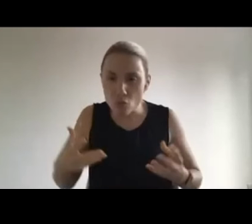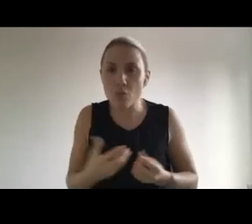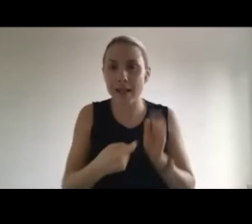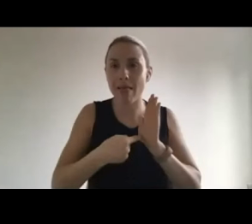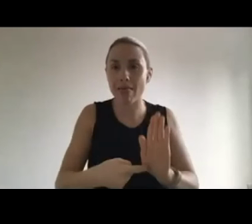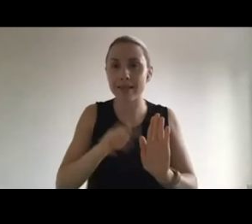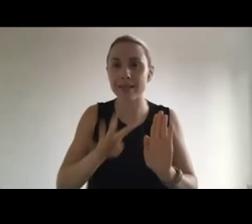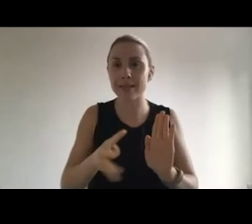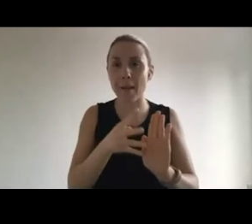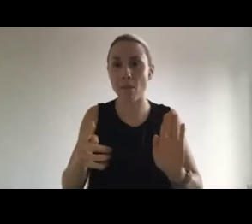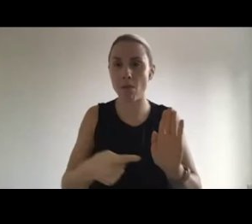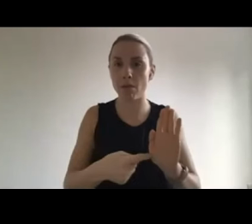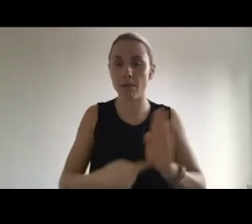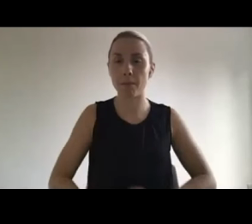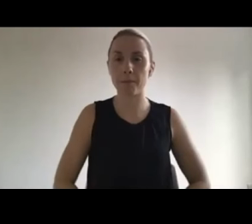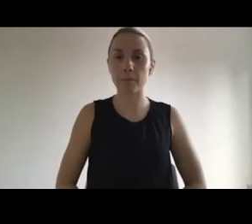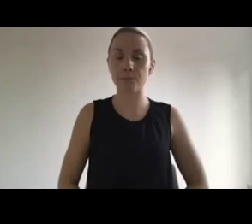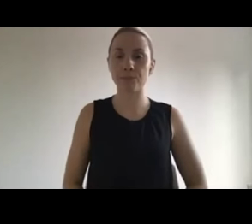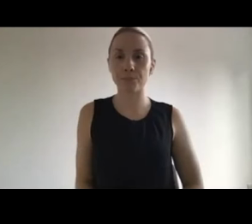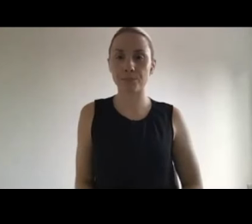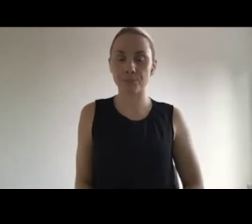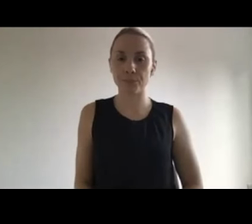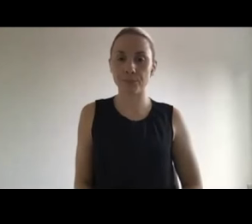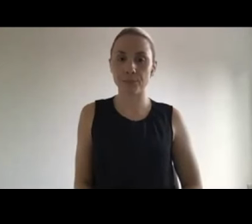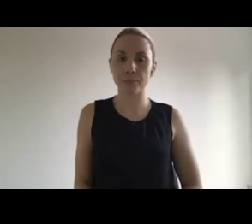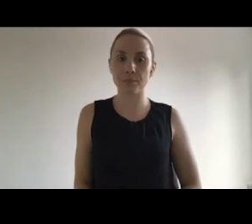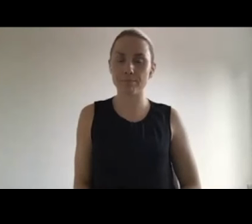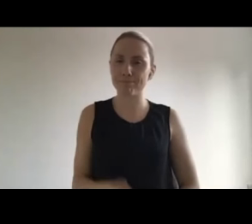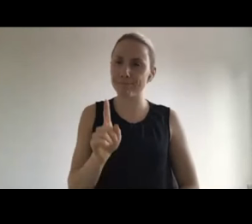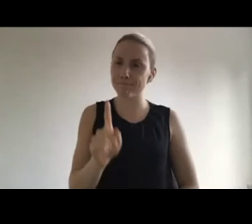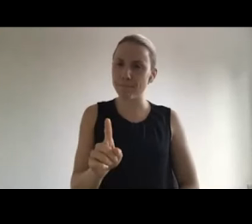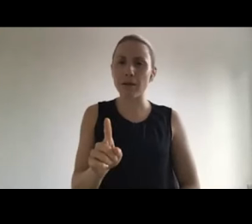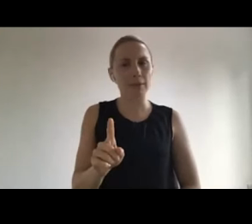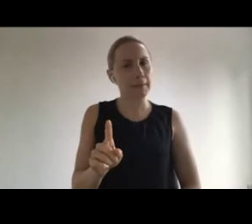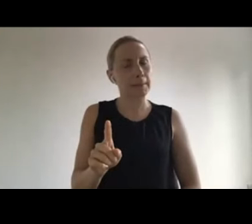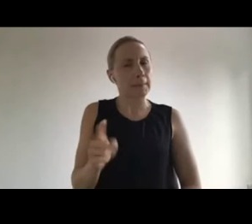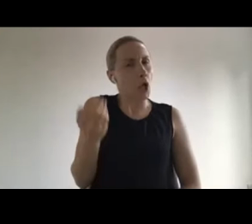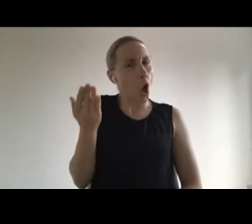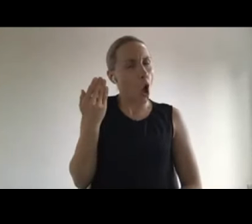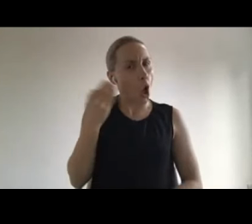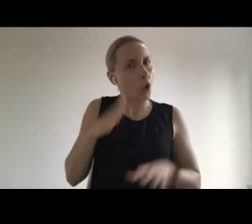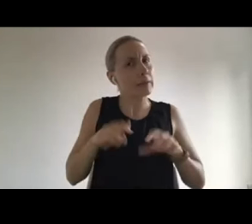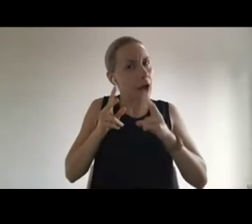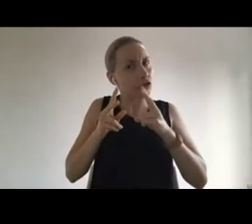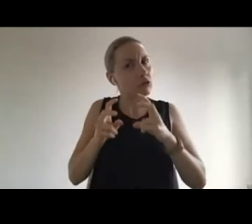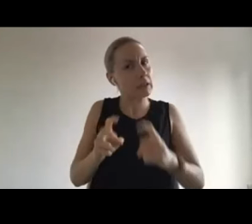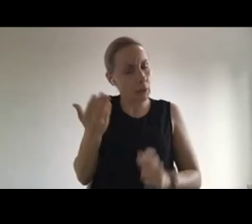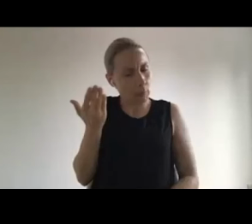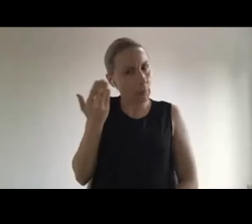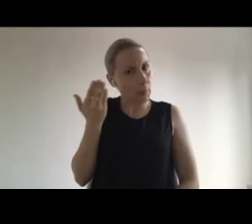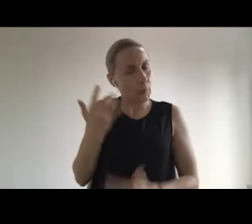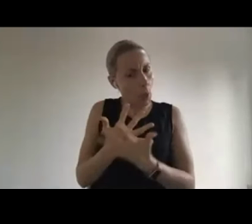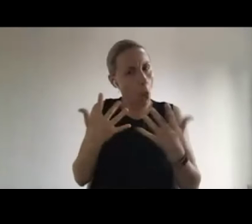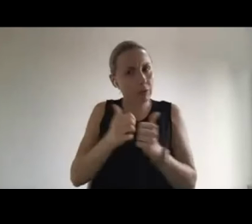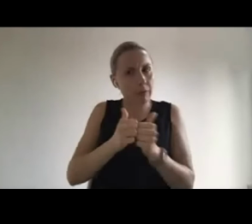And what we see is it's still a very young field. Many of the companies are still at preclinical